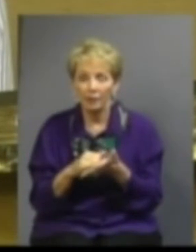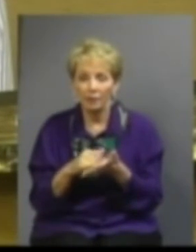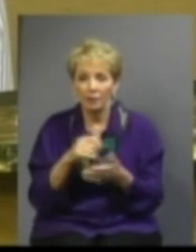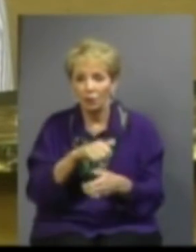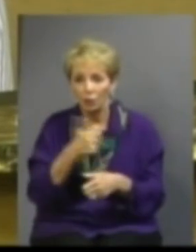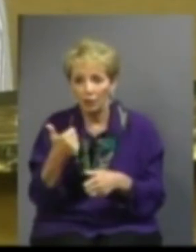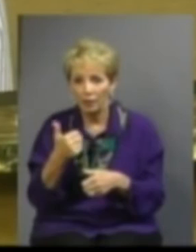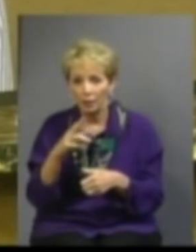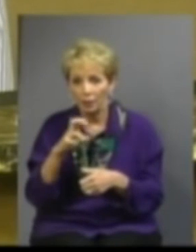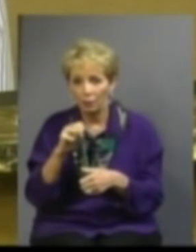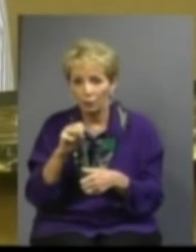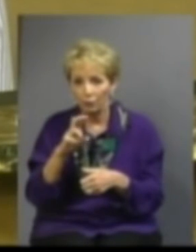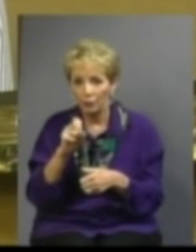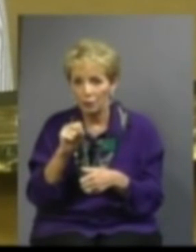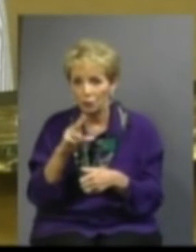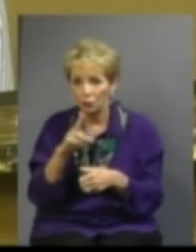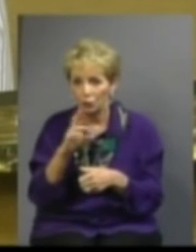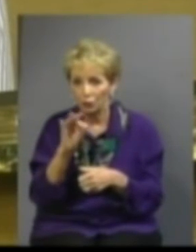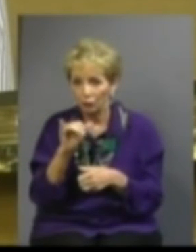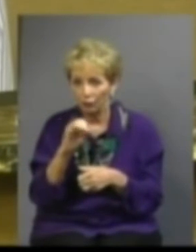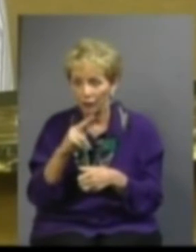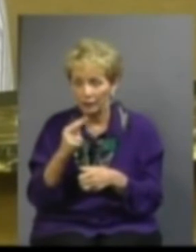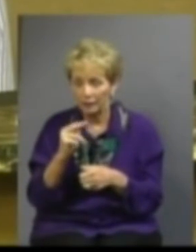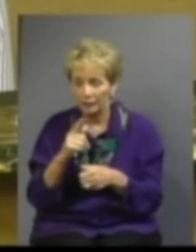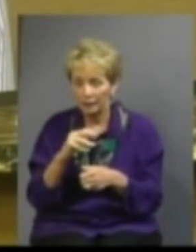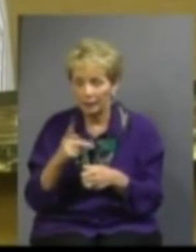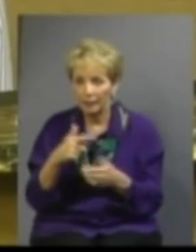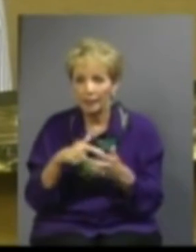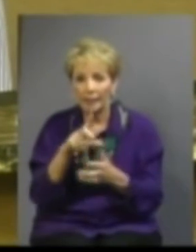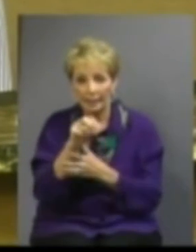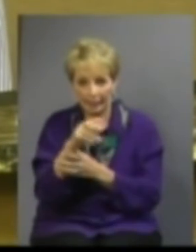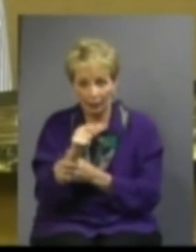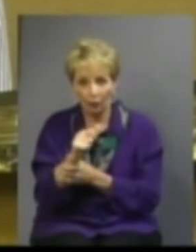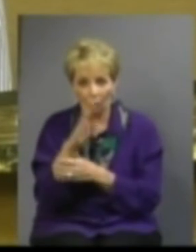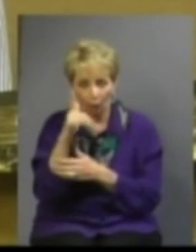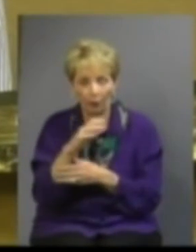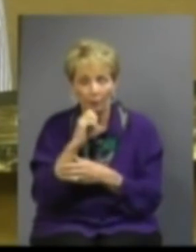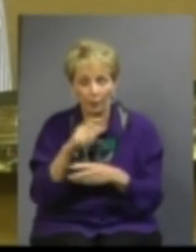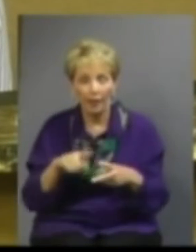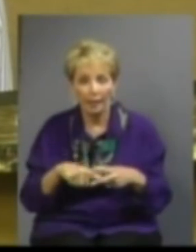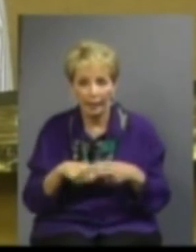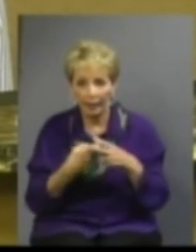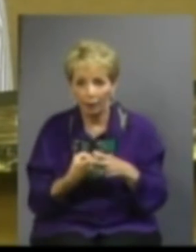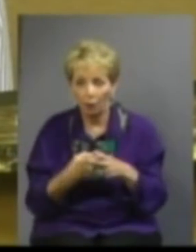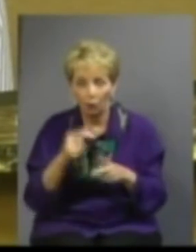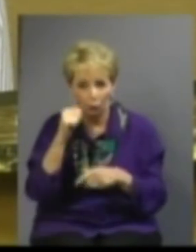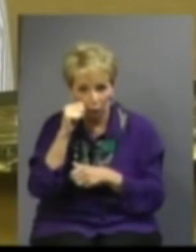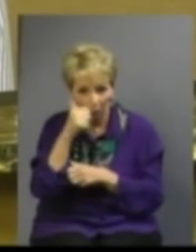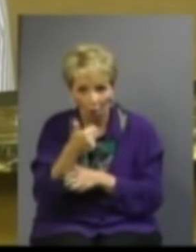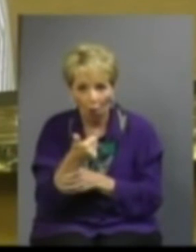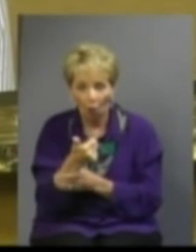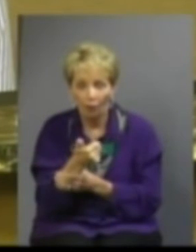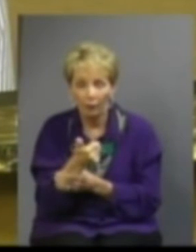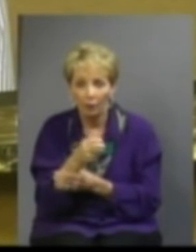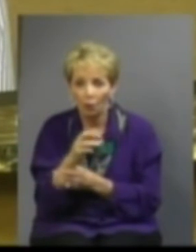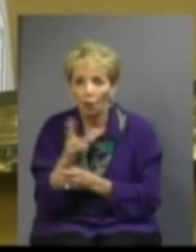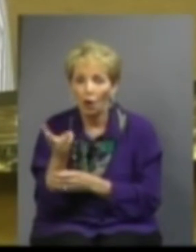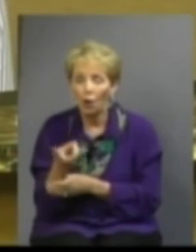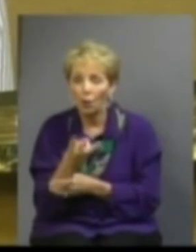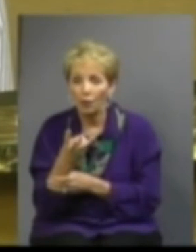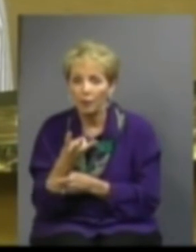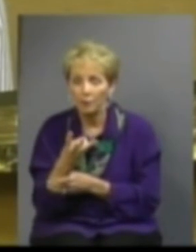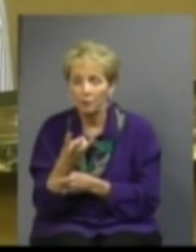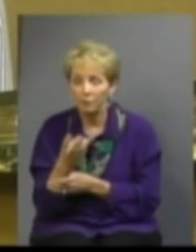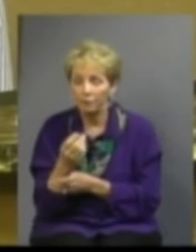other resurfacing. We expect that DOT will begin tomorrow or Wednesday at